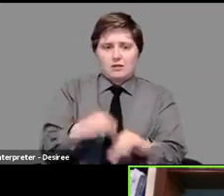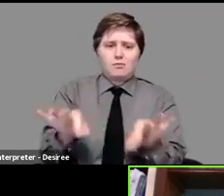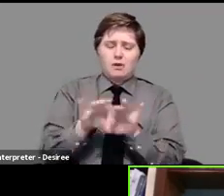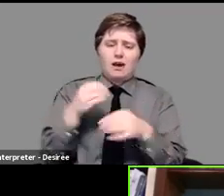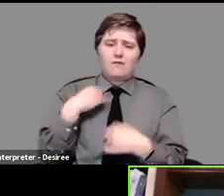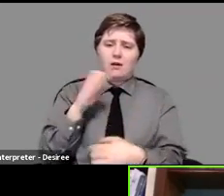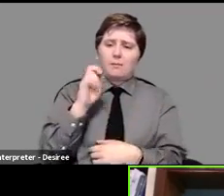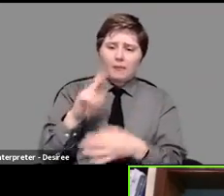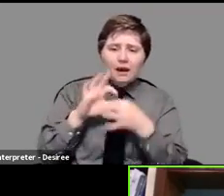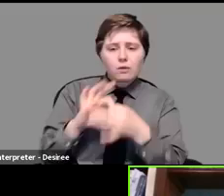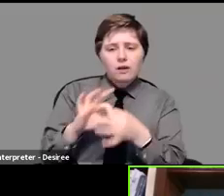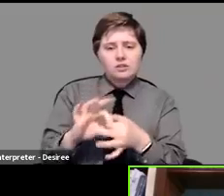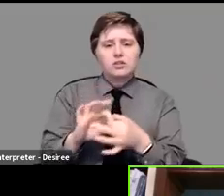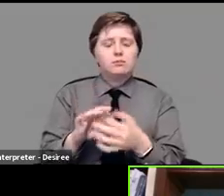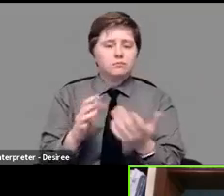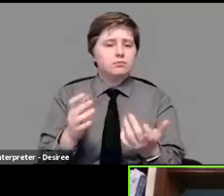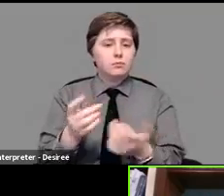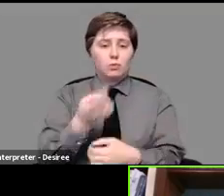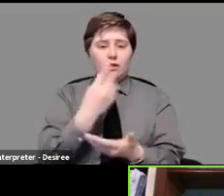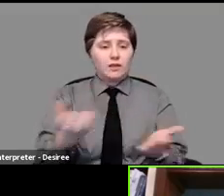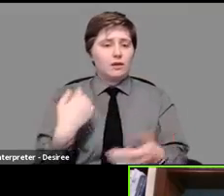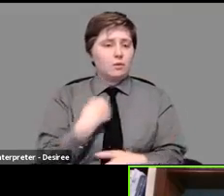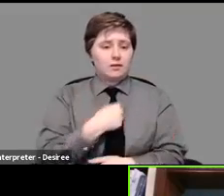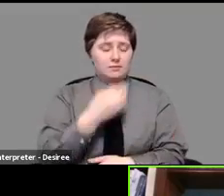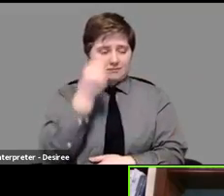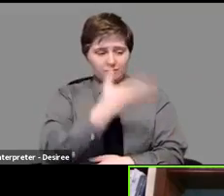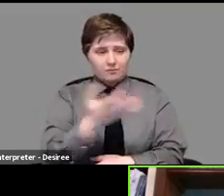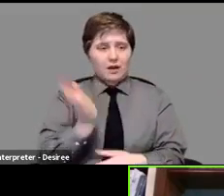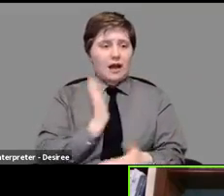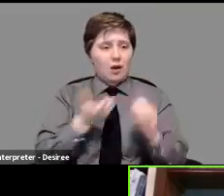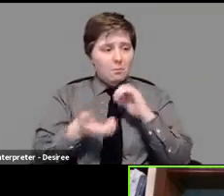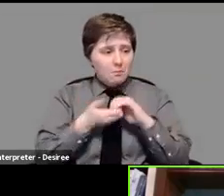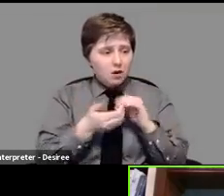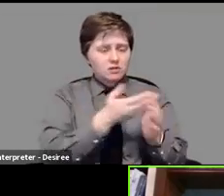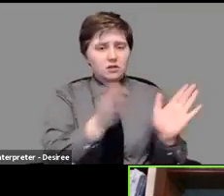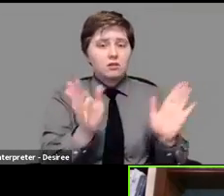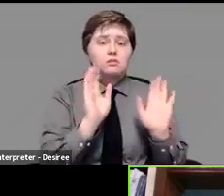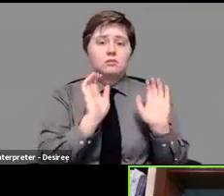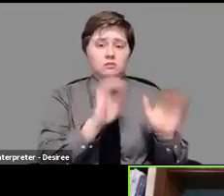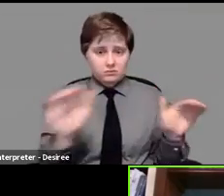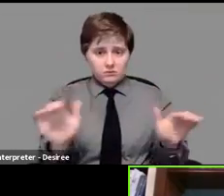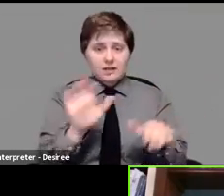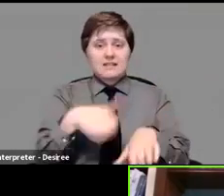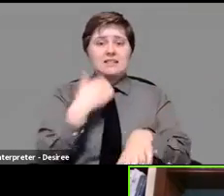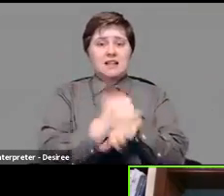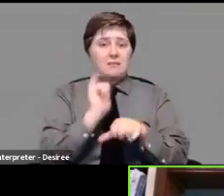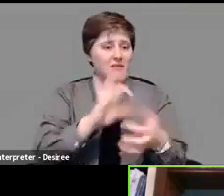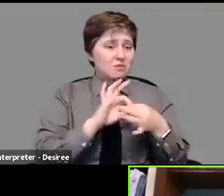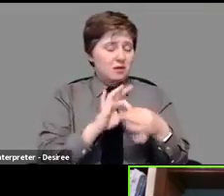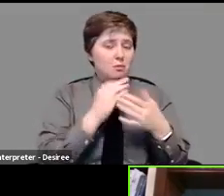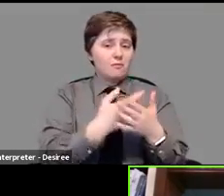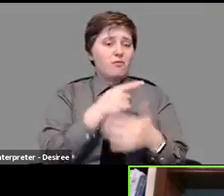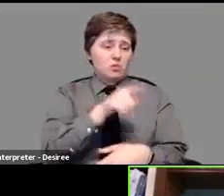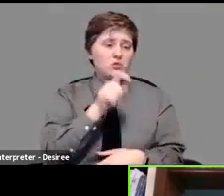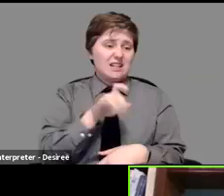banking relationship. The thing we tell our business partners around the state is you need to establish that relationship before you need